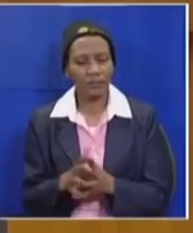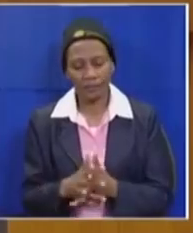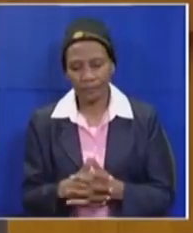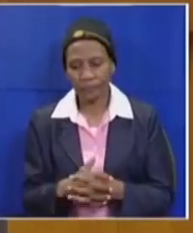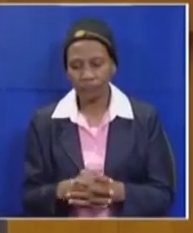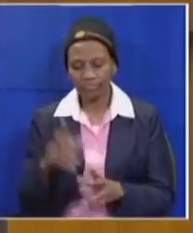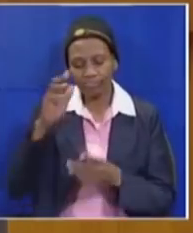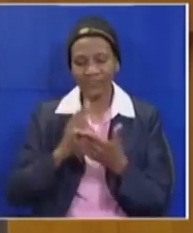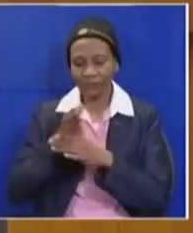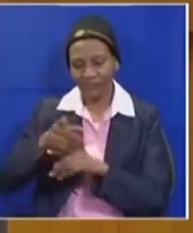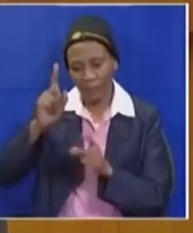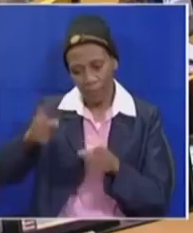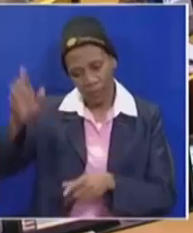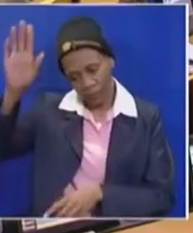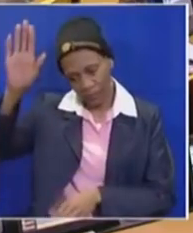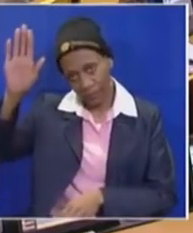Point of order, Slal.